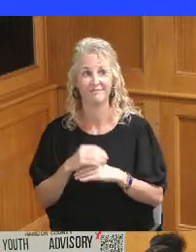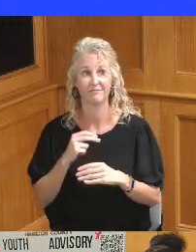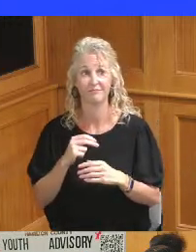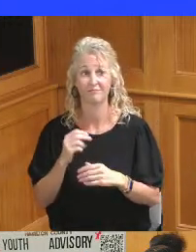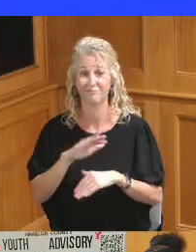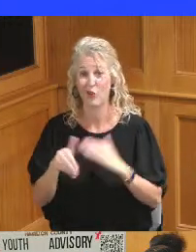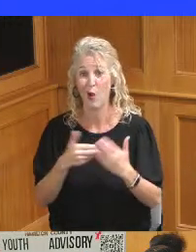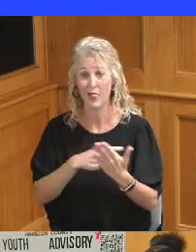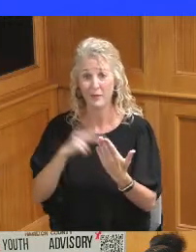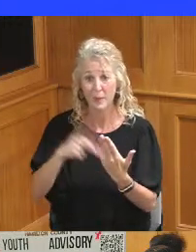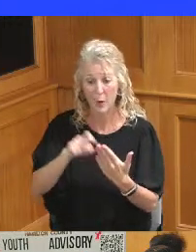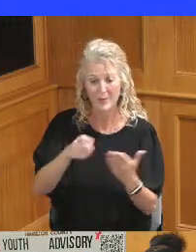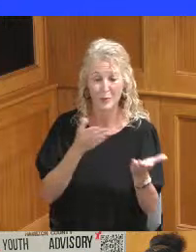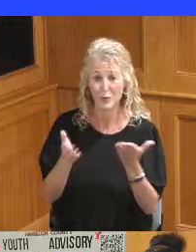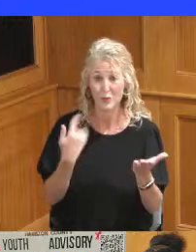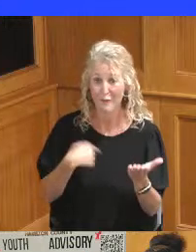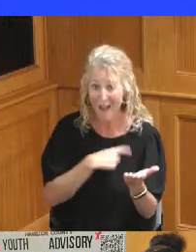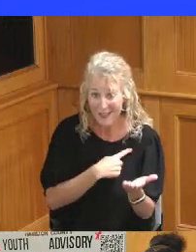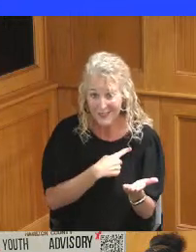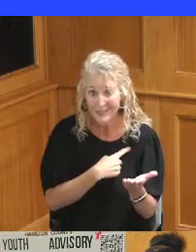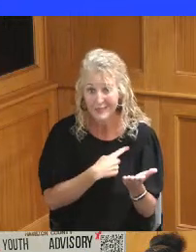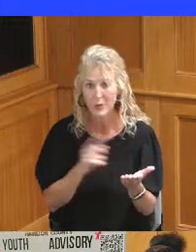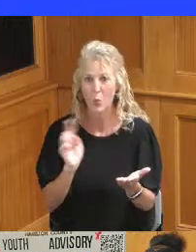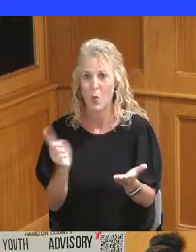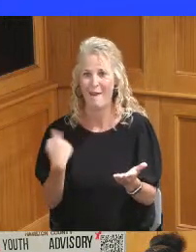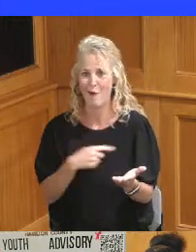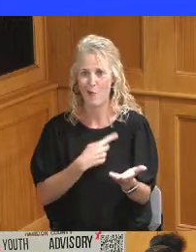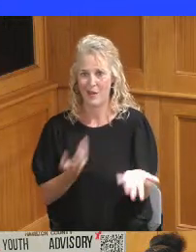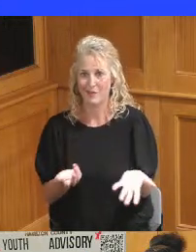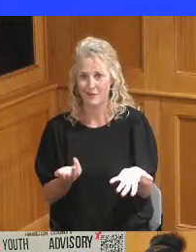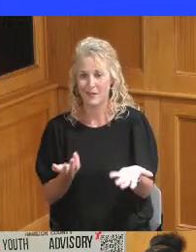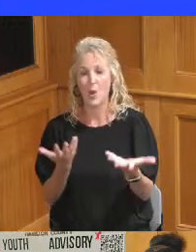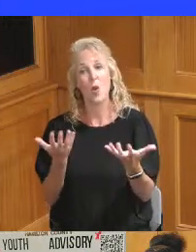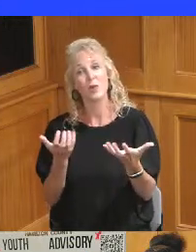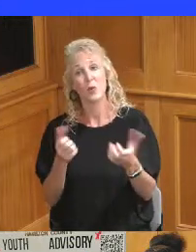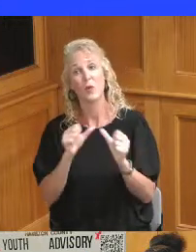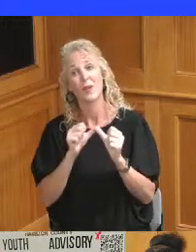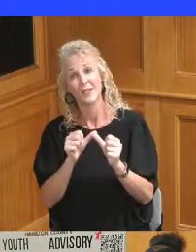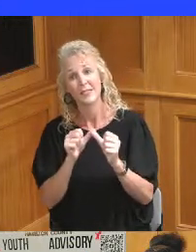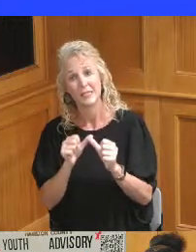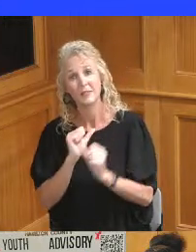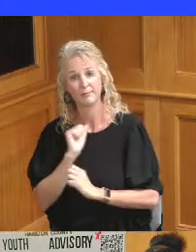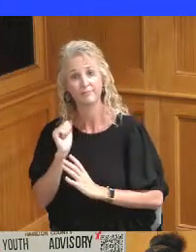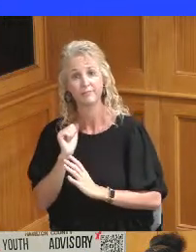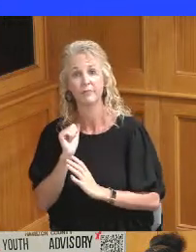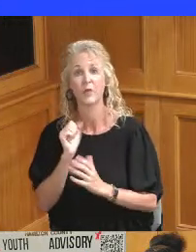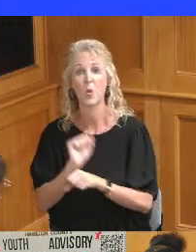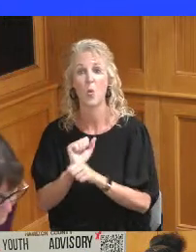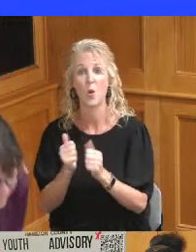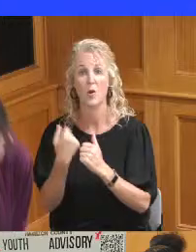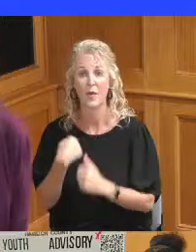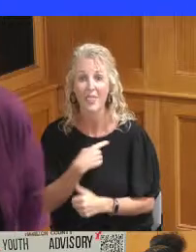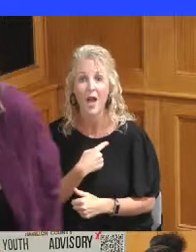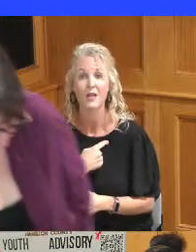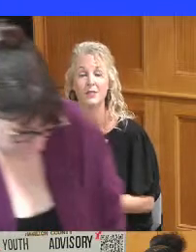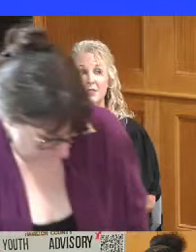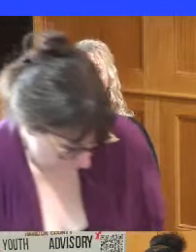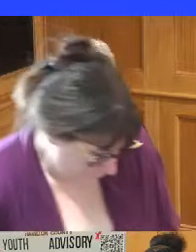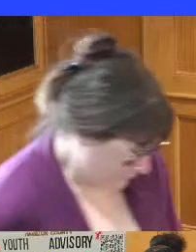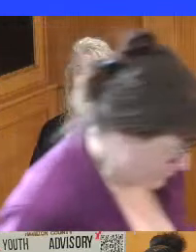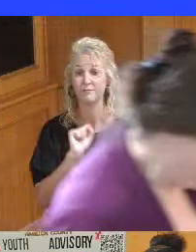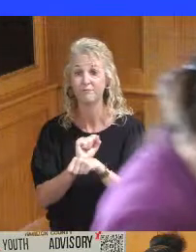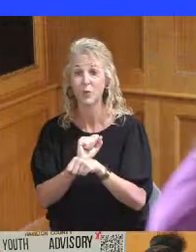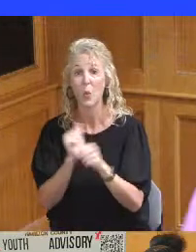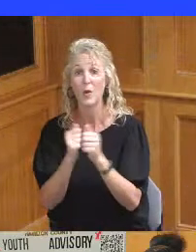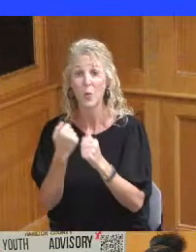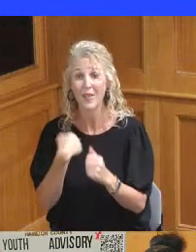that are meant to serve youth or foster youth. And we're actually just asking to continue to work with us, learn from us, and uplift foster